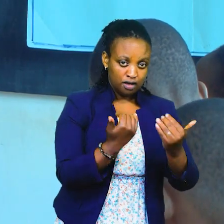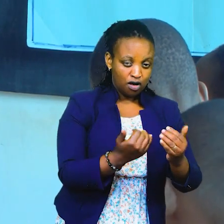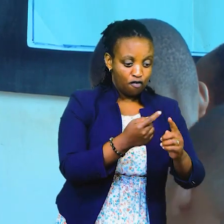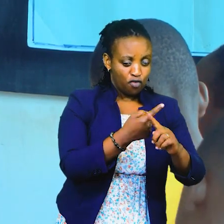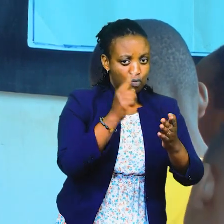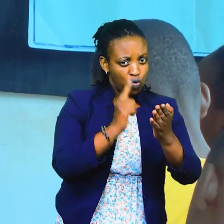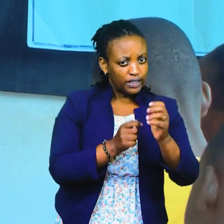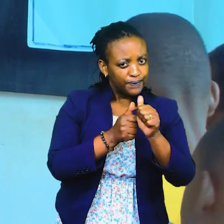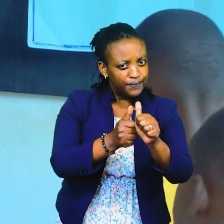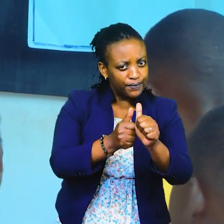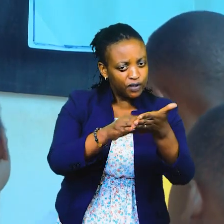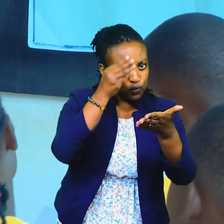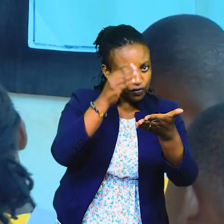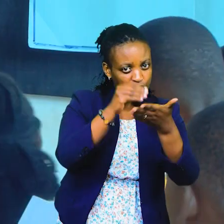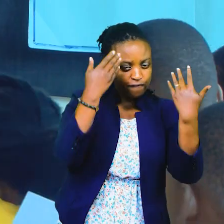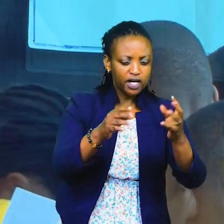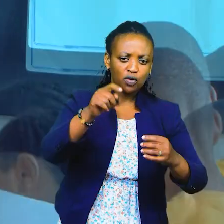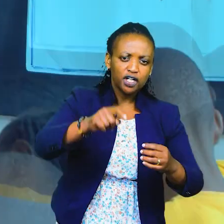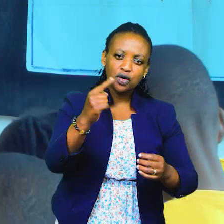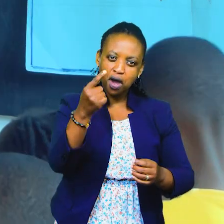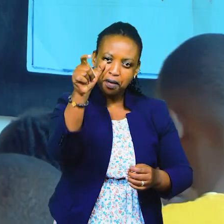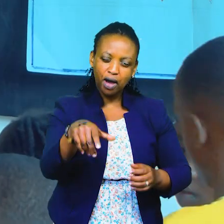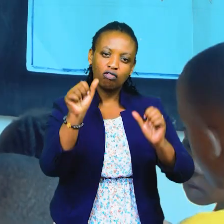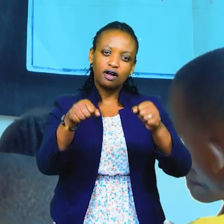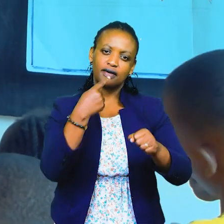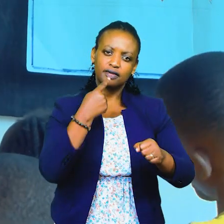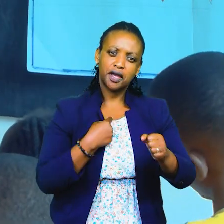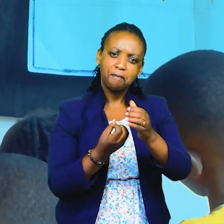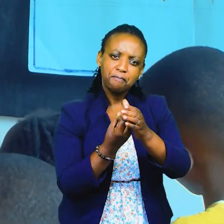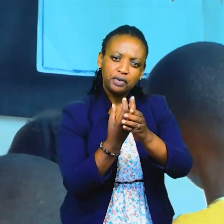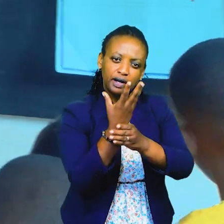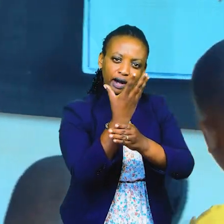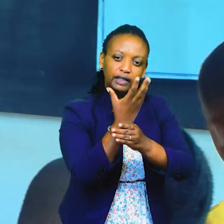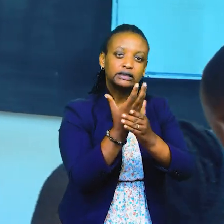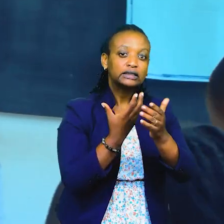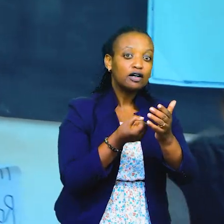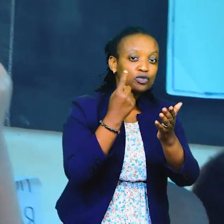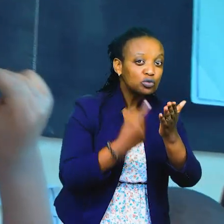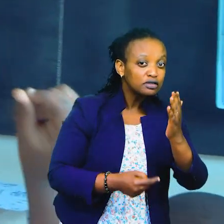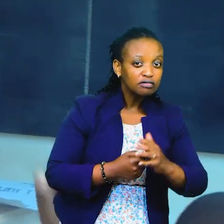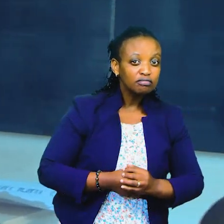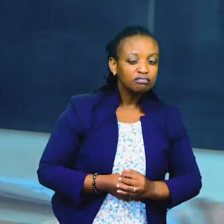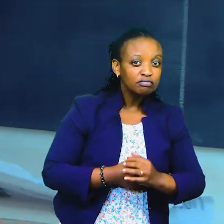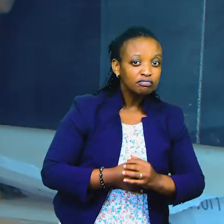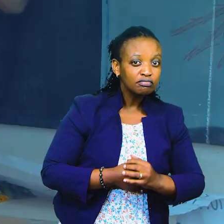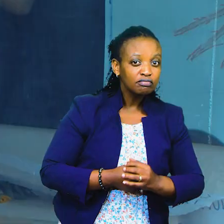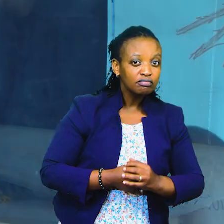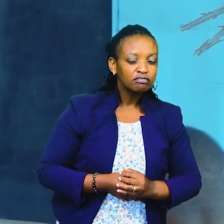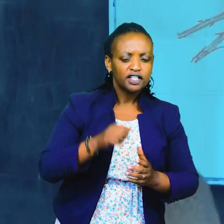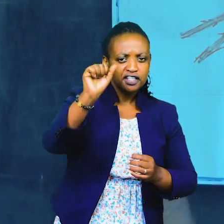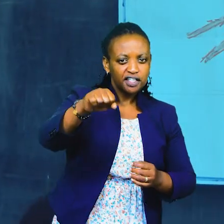From what we have followed, not so. I need one person who can tell me, are plants good?